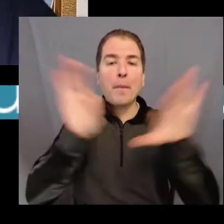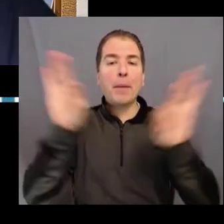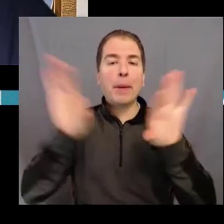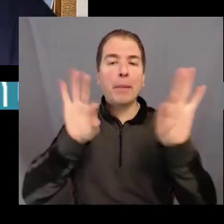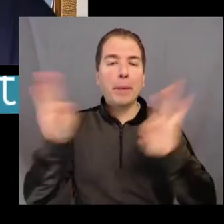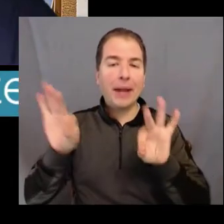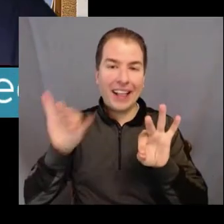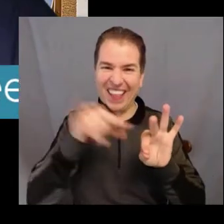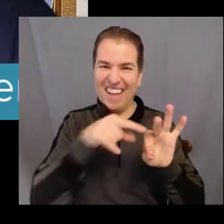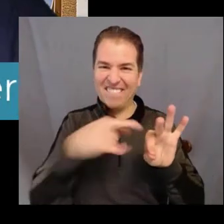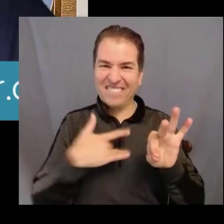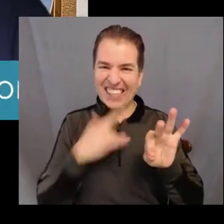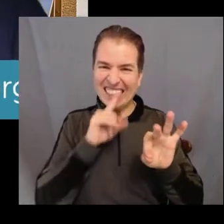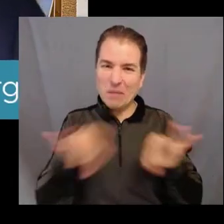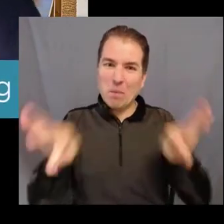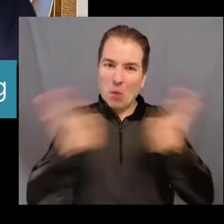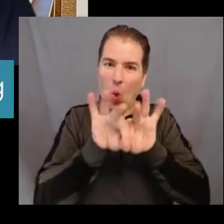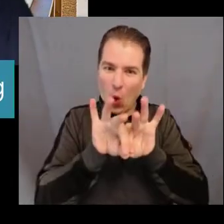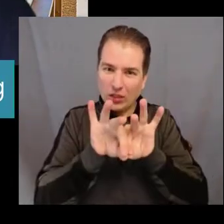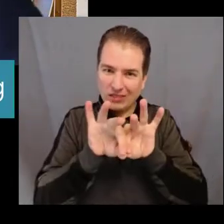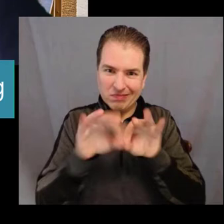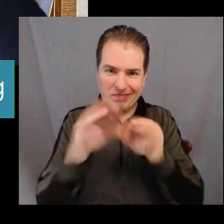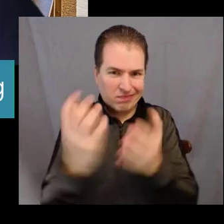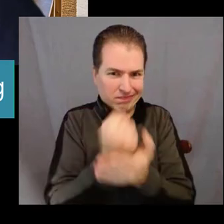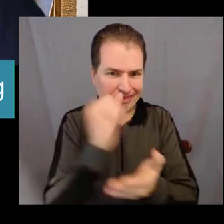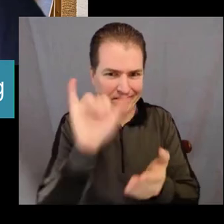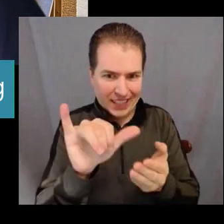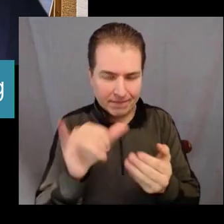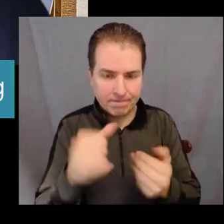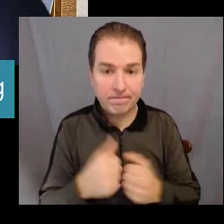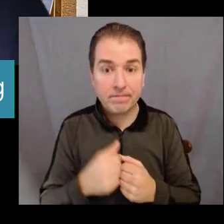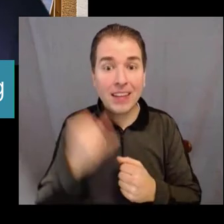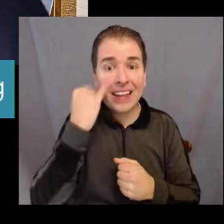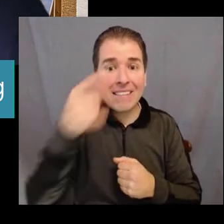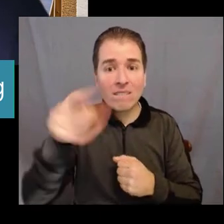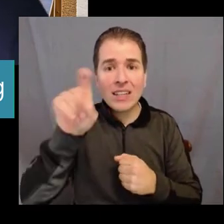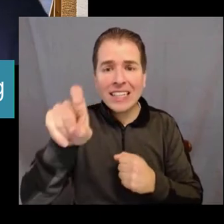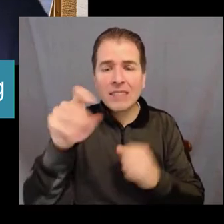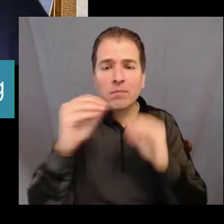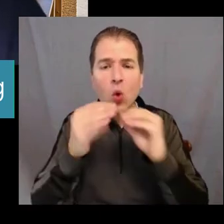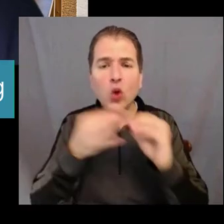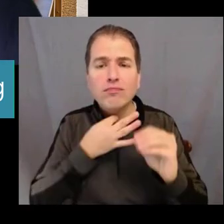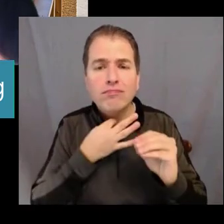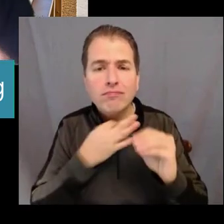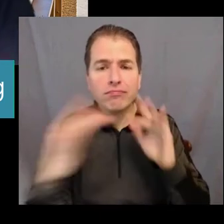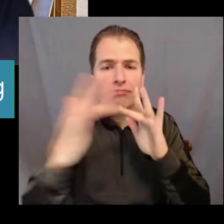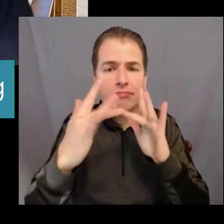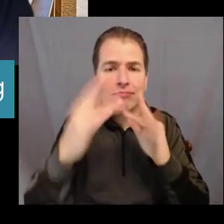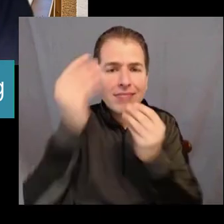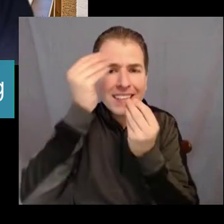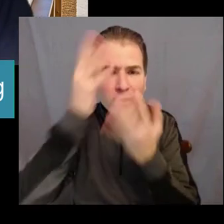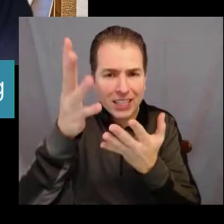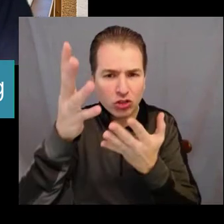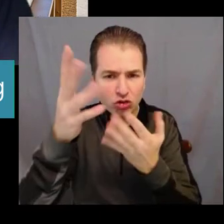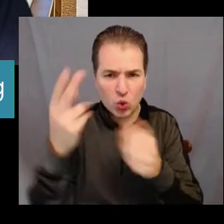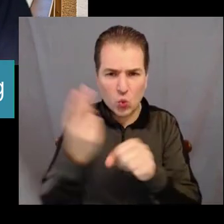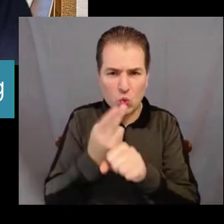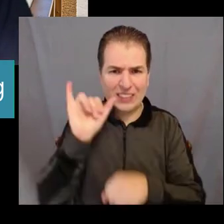I consider very important. If you need more information, my email is below right